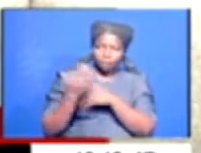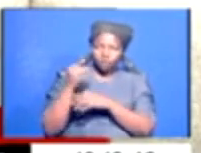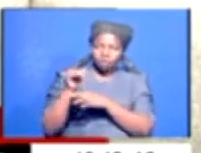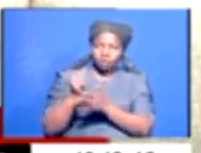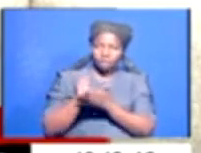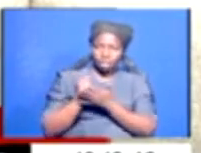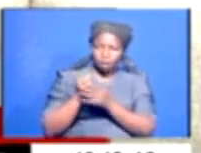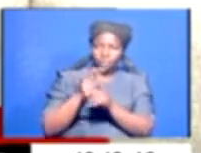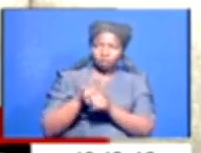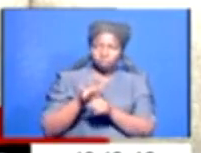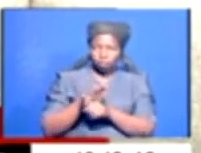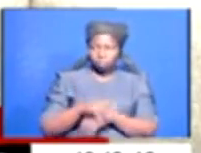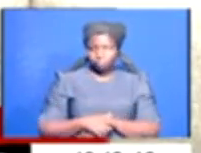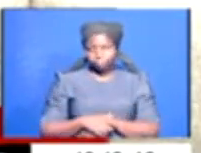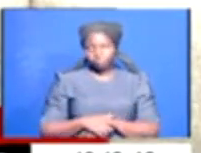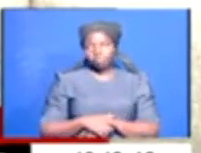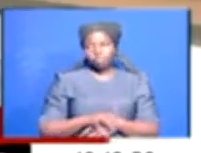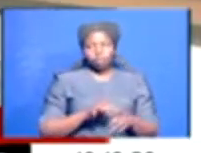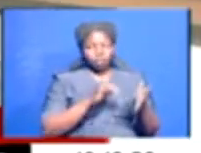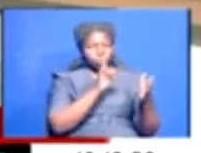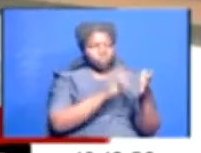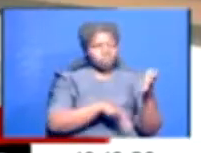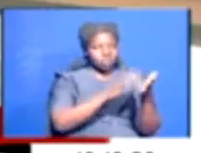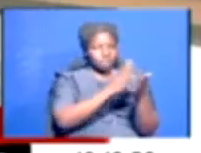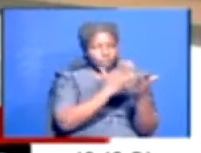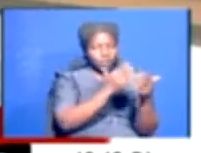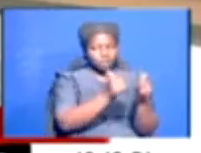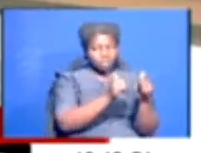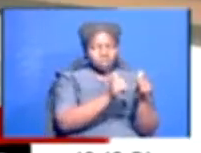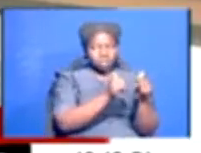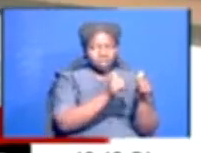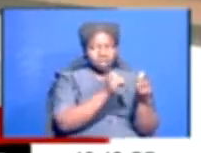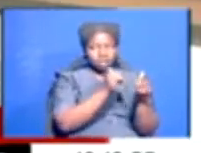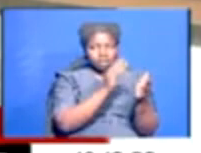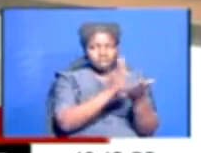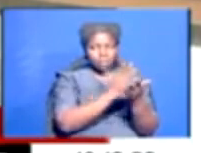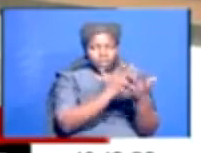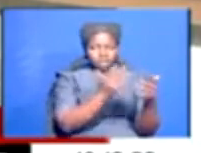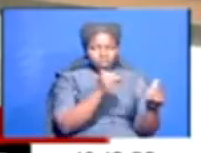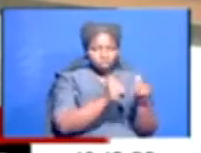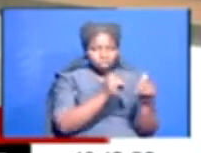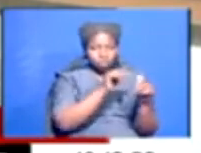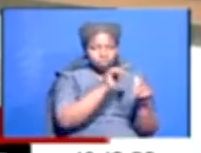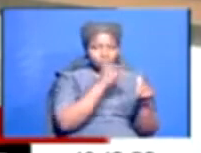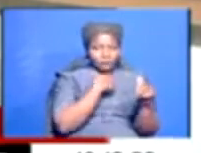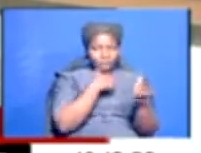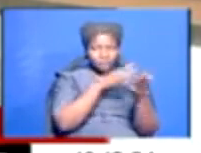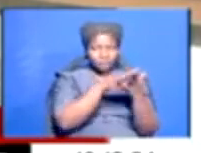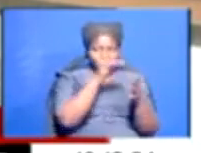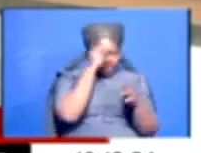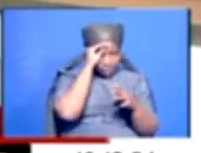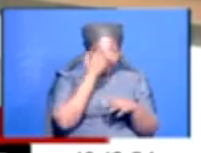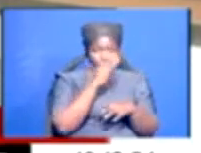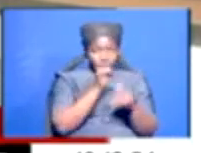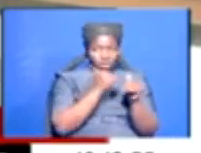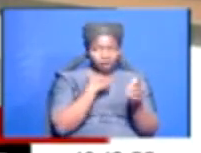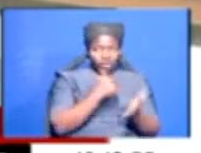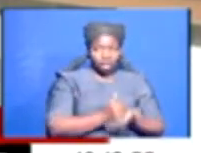right. Yeah. What are some of the things from his training program that you have picked up that have really helped you? You know, move